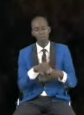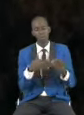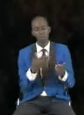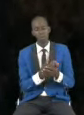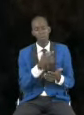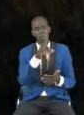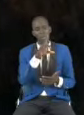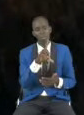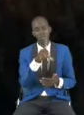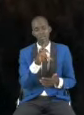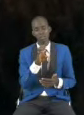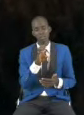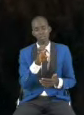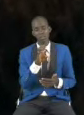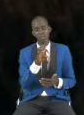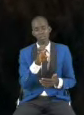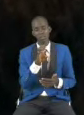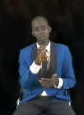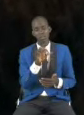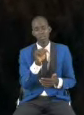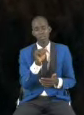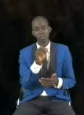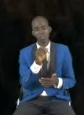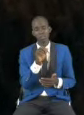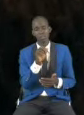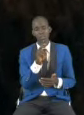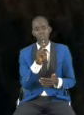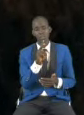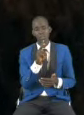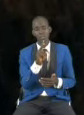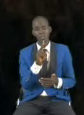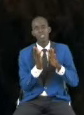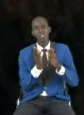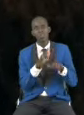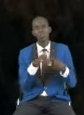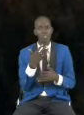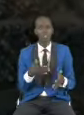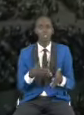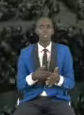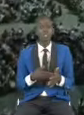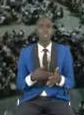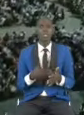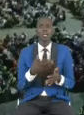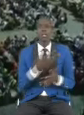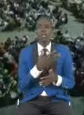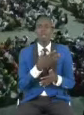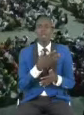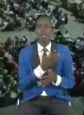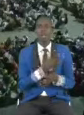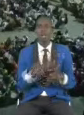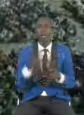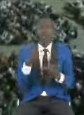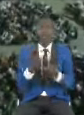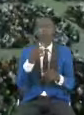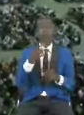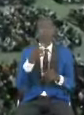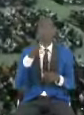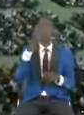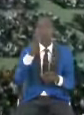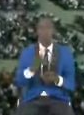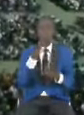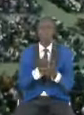the contamination there and God will still save you, then the word of God says that